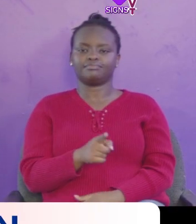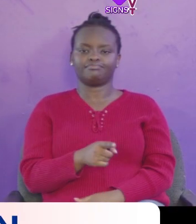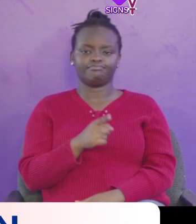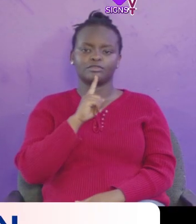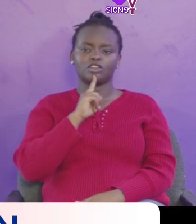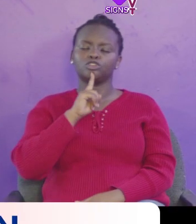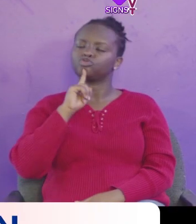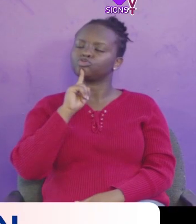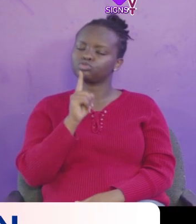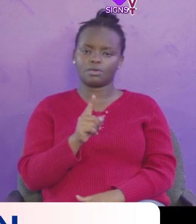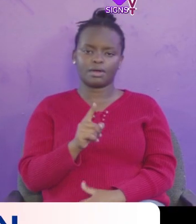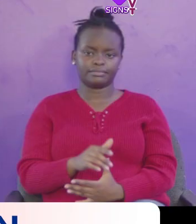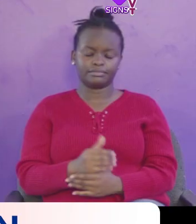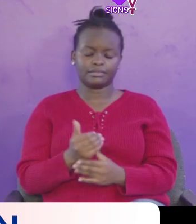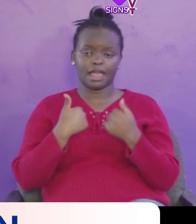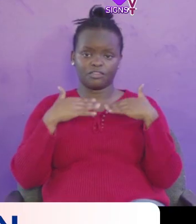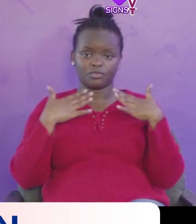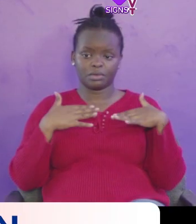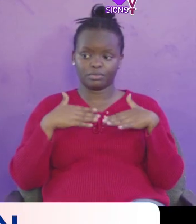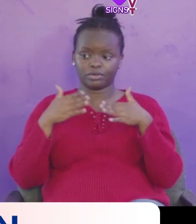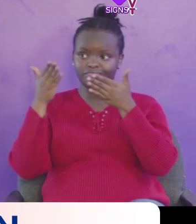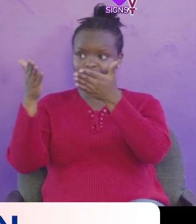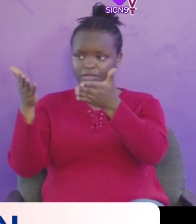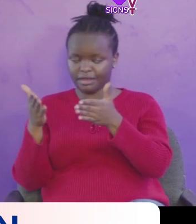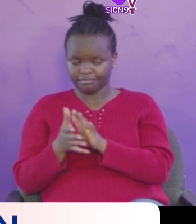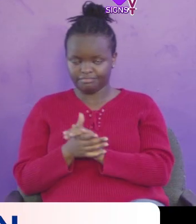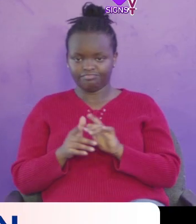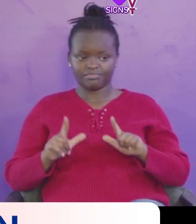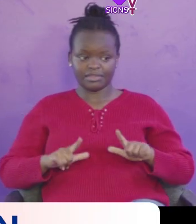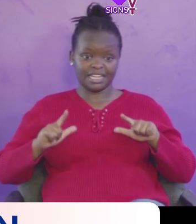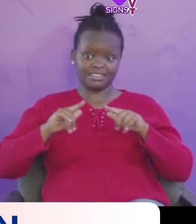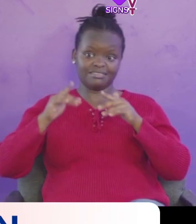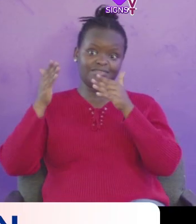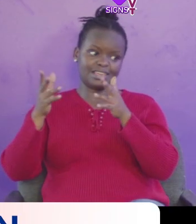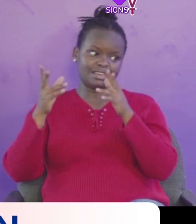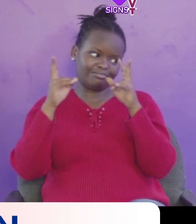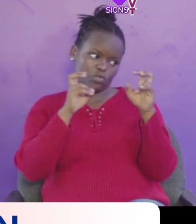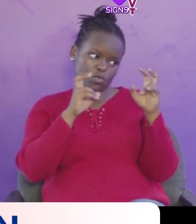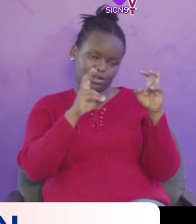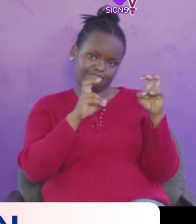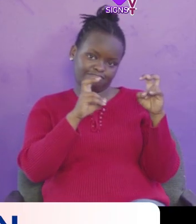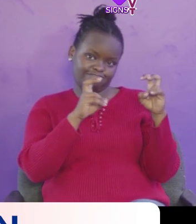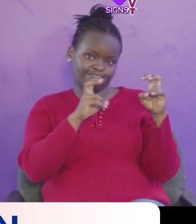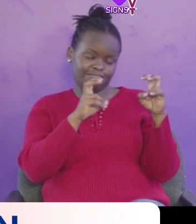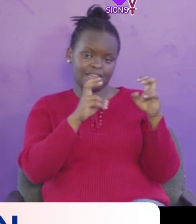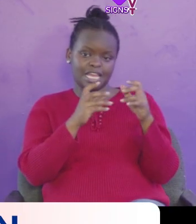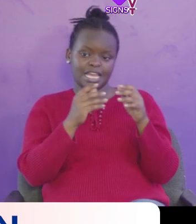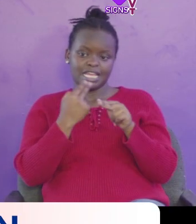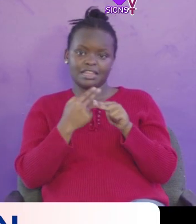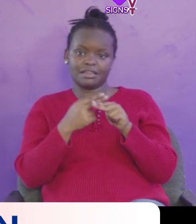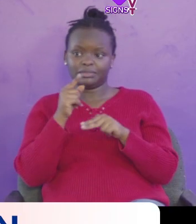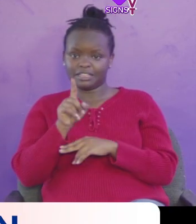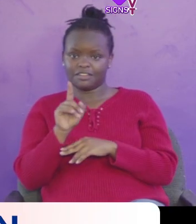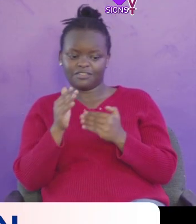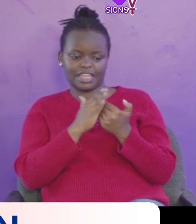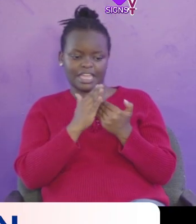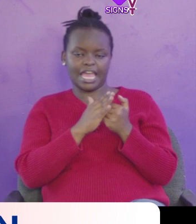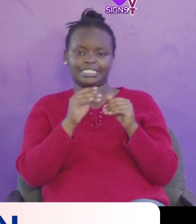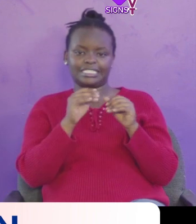story. Because I have people who are from there who quote unquote they call themselves caretaker. Okay.